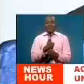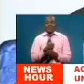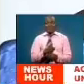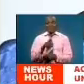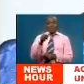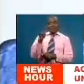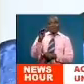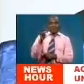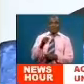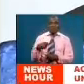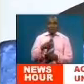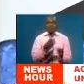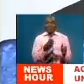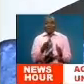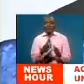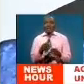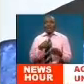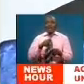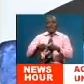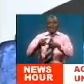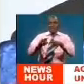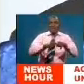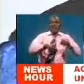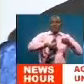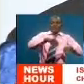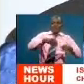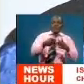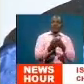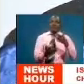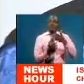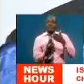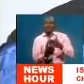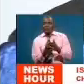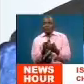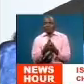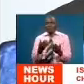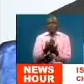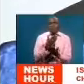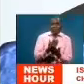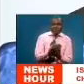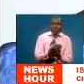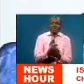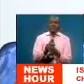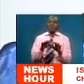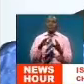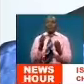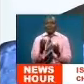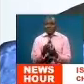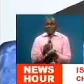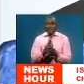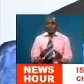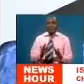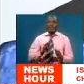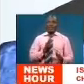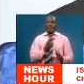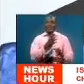2013, we plan to undertake major investment in new technology and also modernize two of our factories, which should allow us